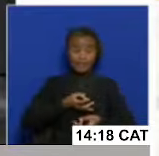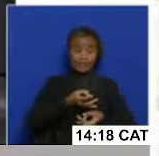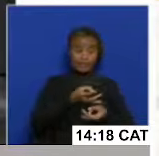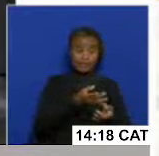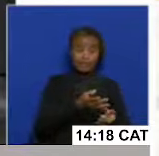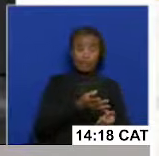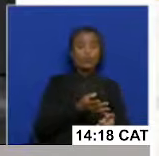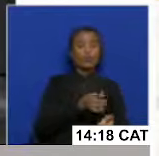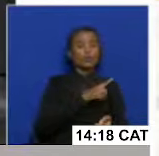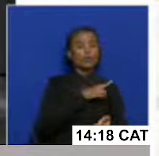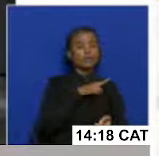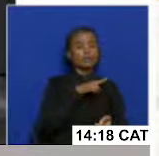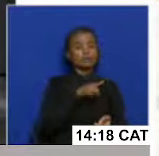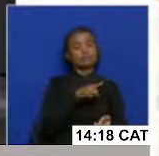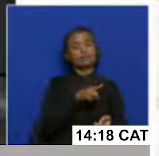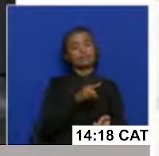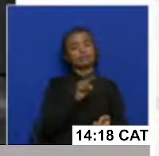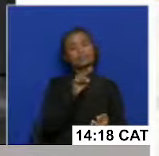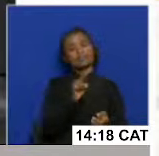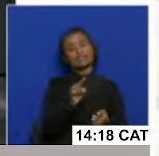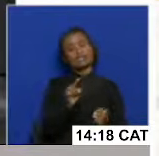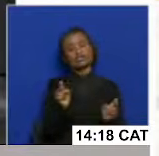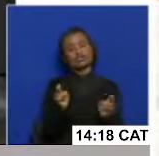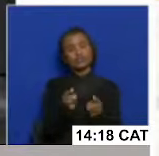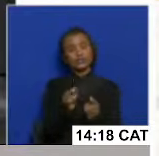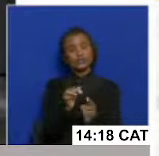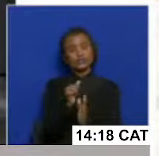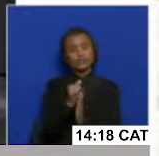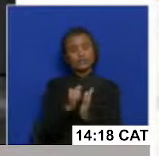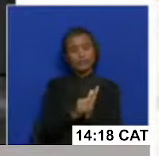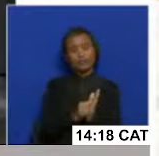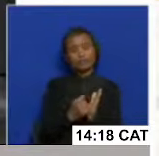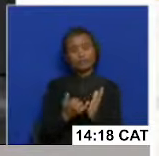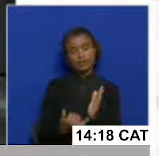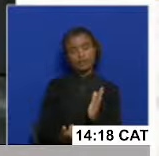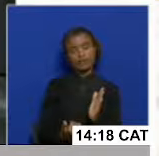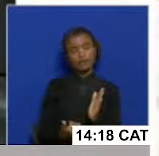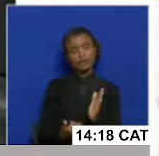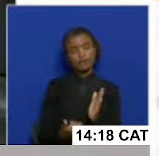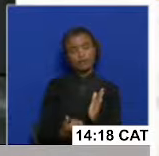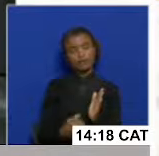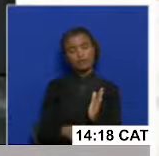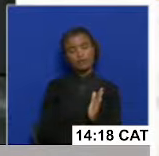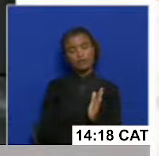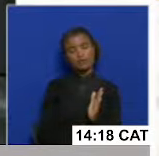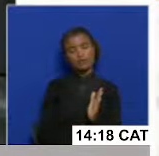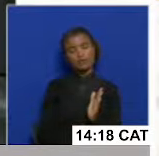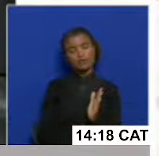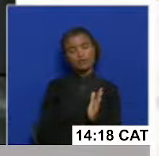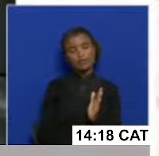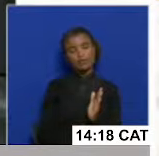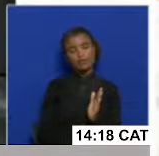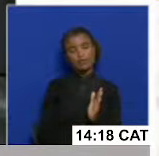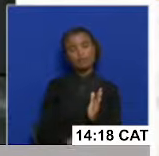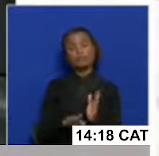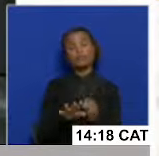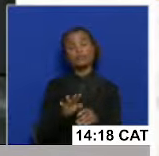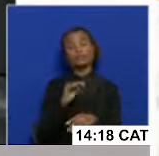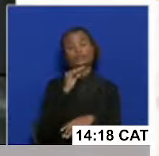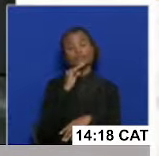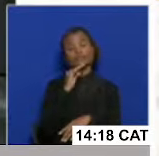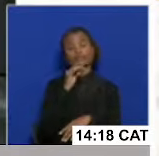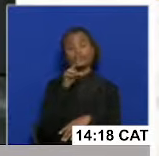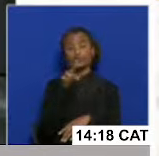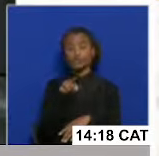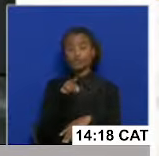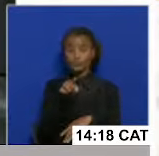statement, make it short for now. Sorry for the inconvenience." So this is you providing your views